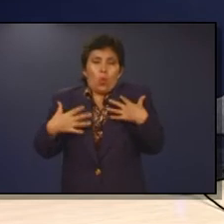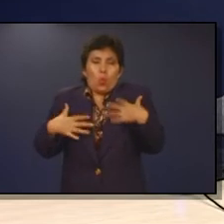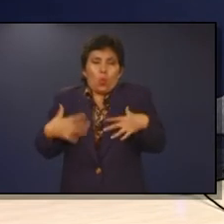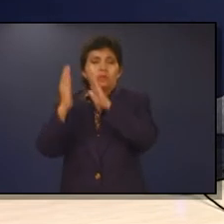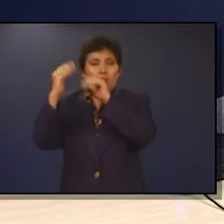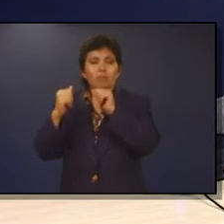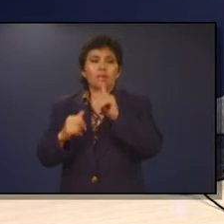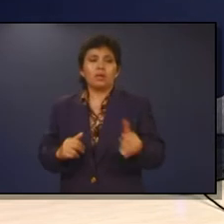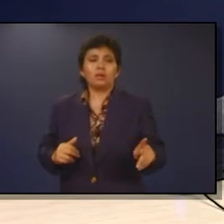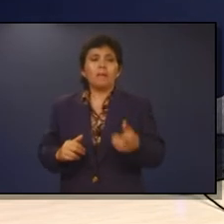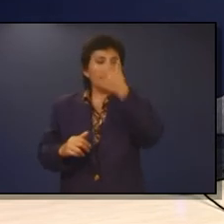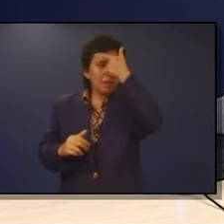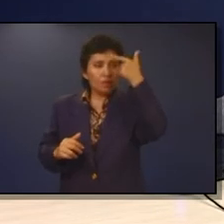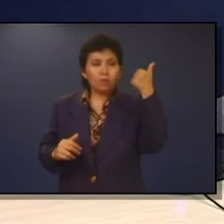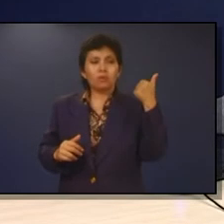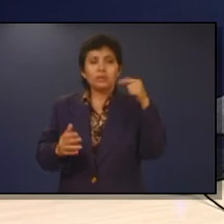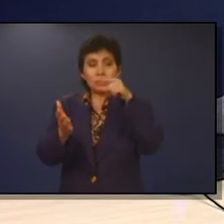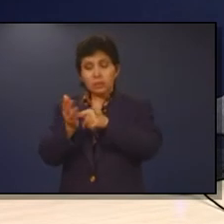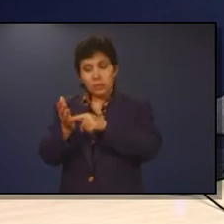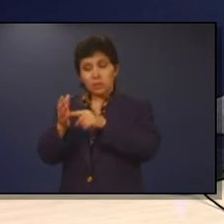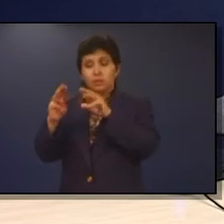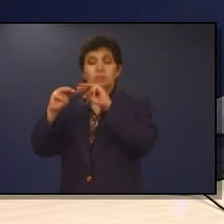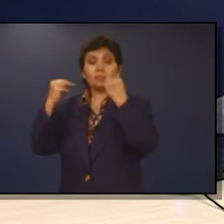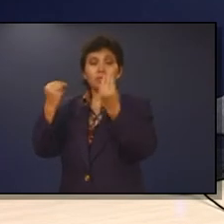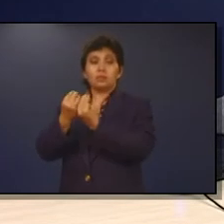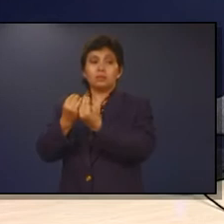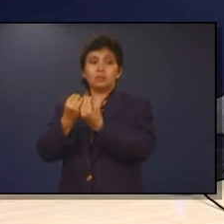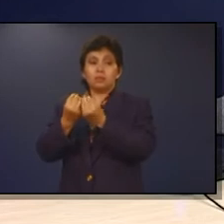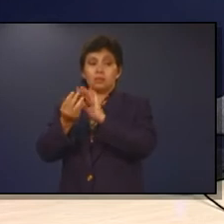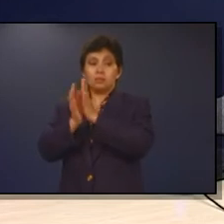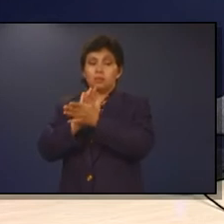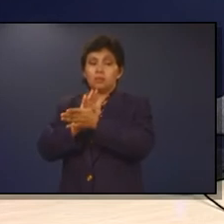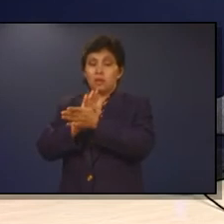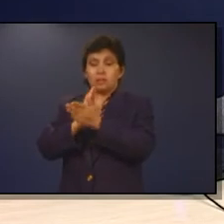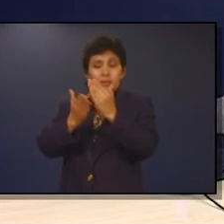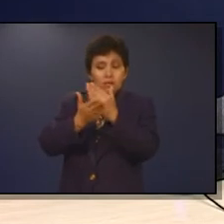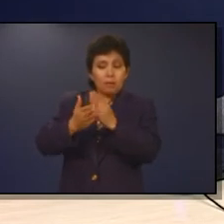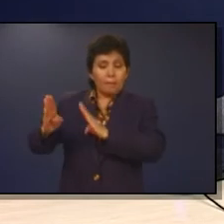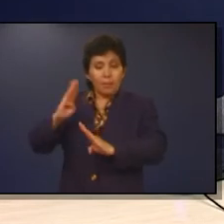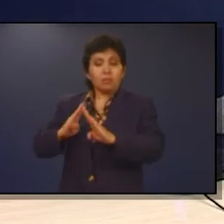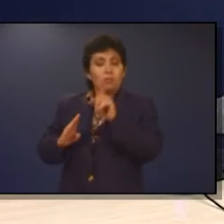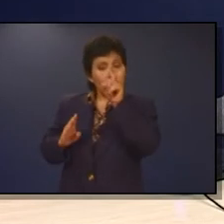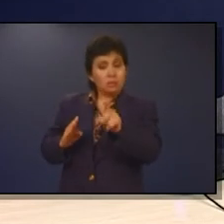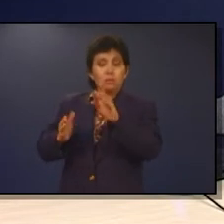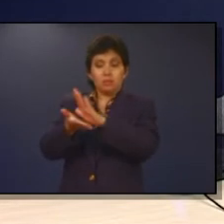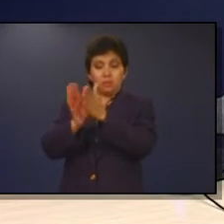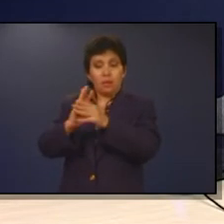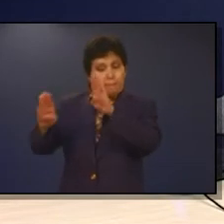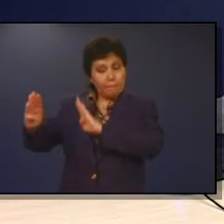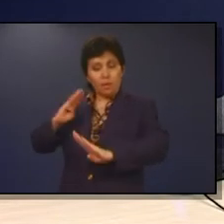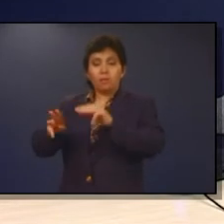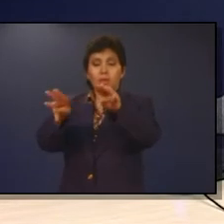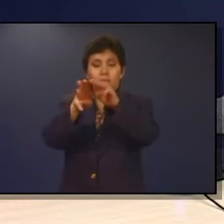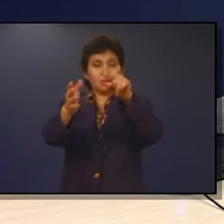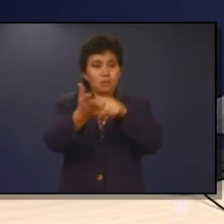what you should be. Because the society expects you of a certain behavior. Your